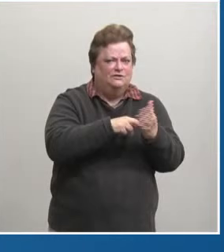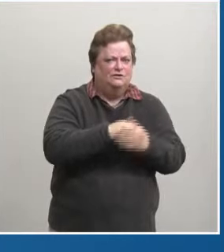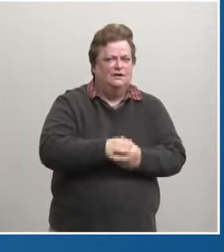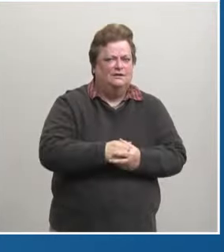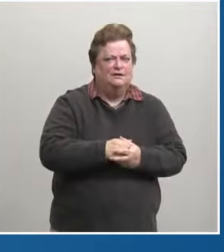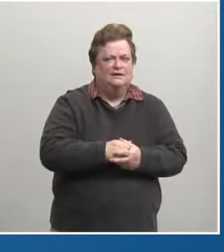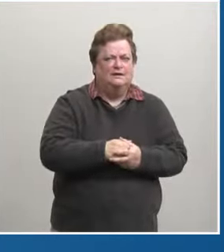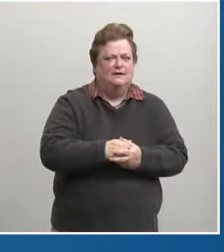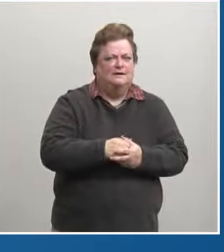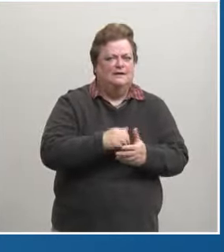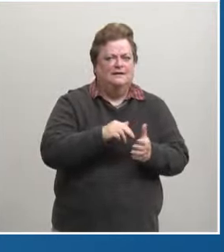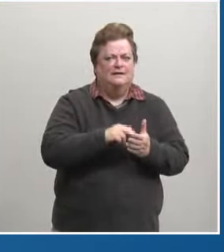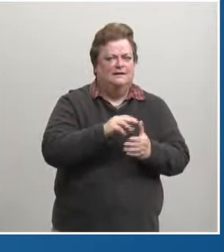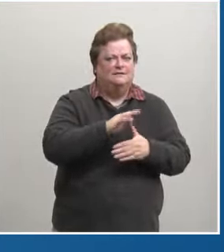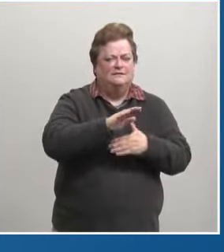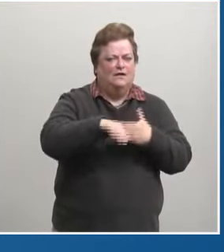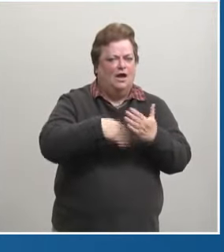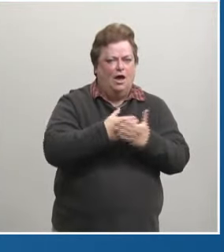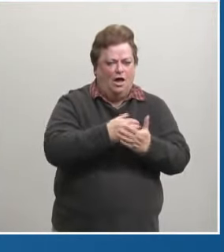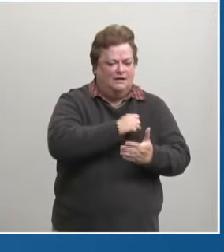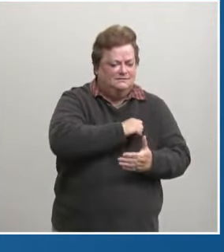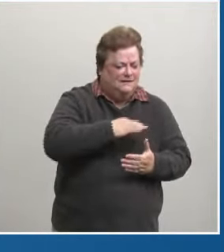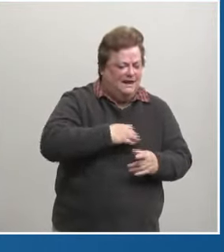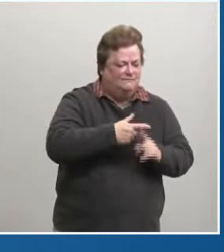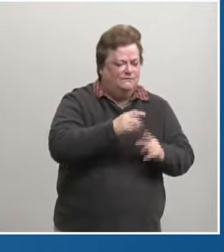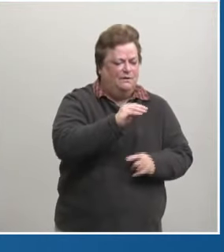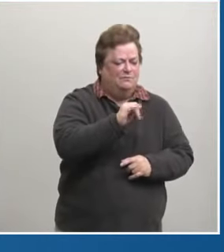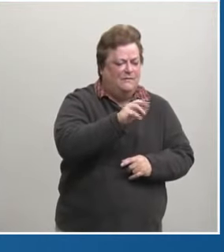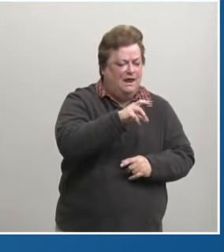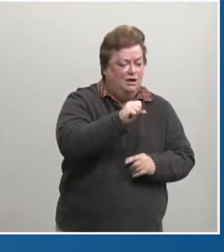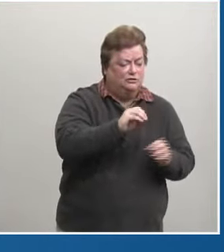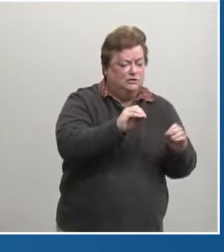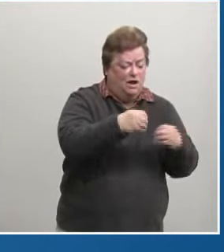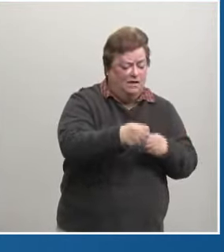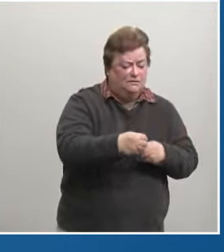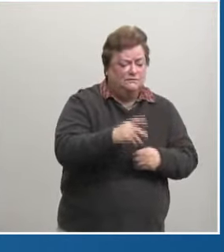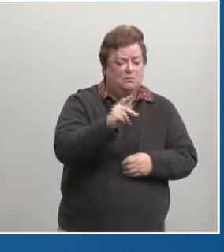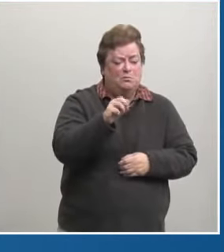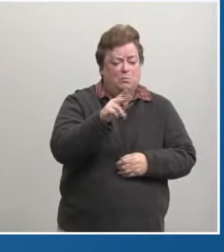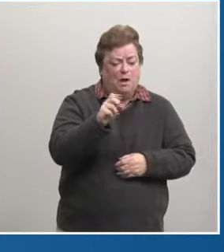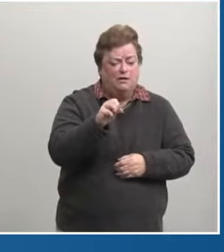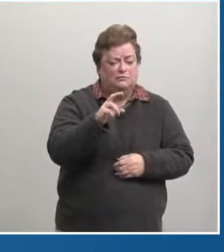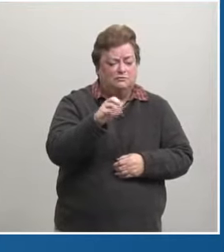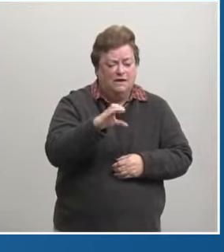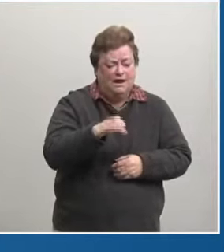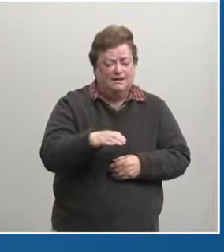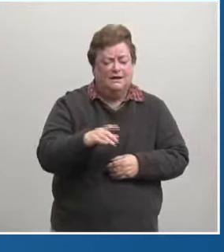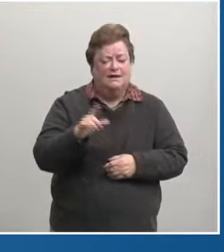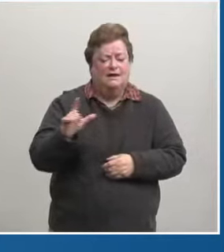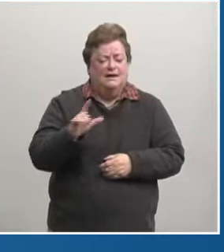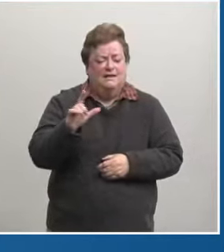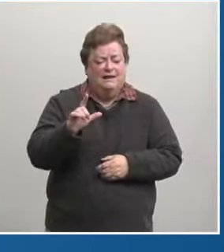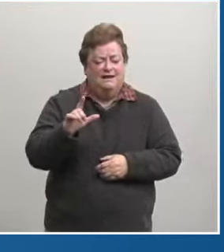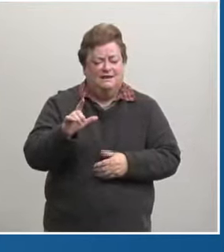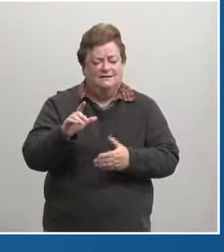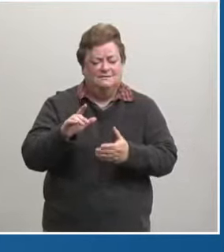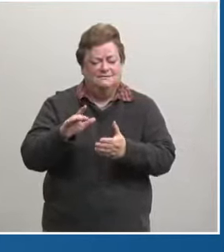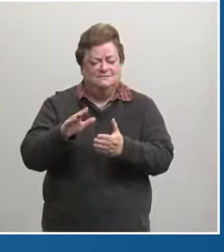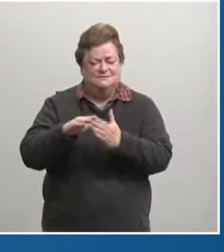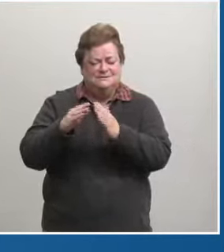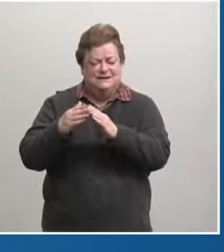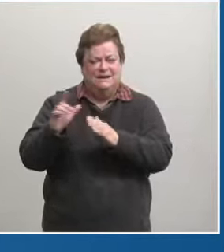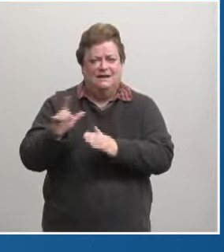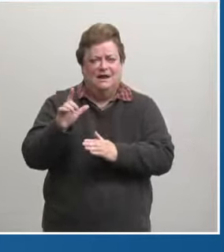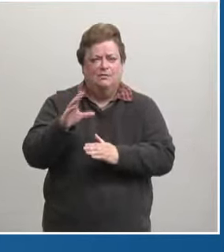all hands-on-deck operation with staff from the Mayor's Office, Parks and Recs, Lincoln City Libraries, and